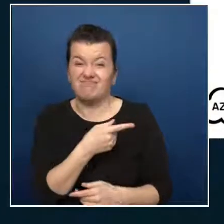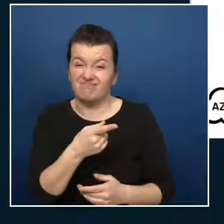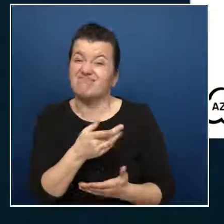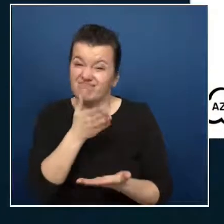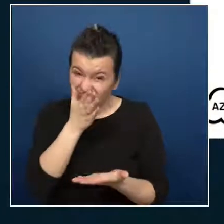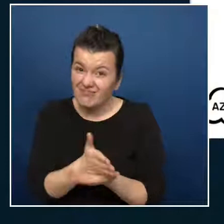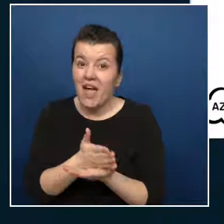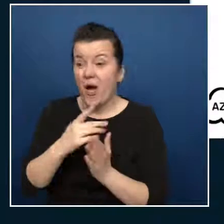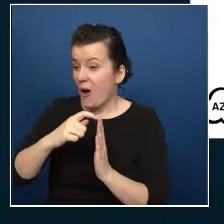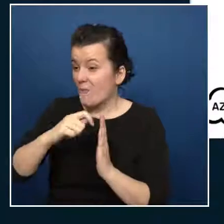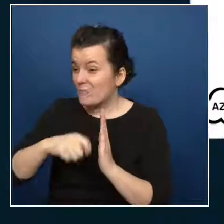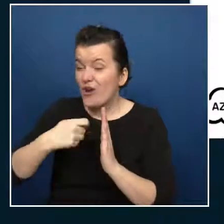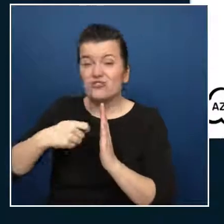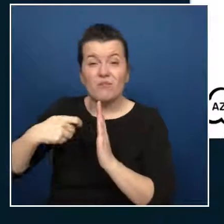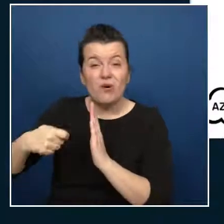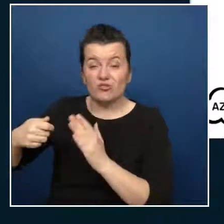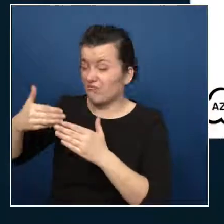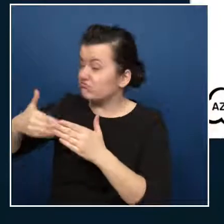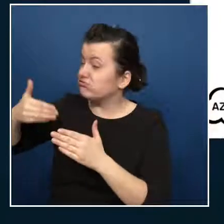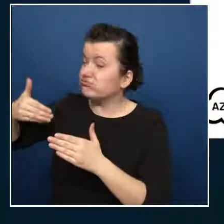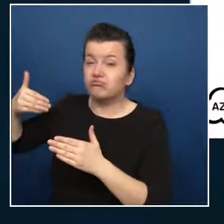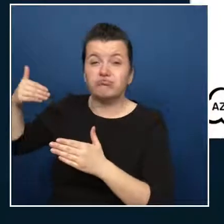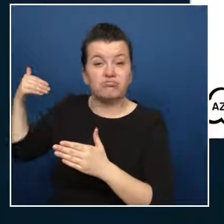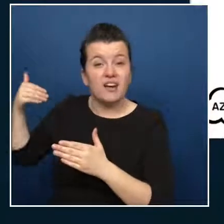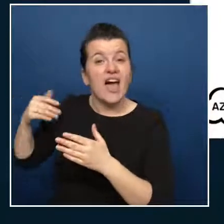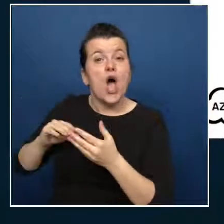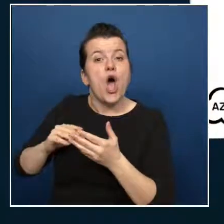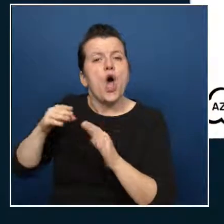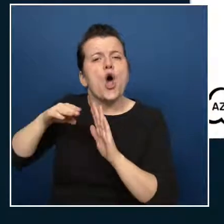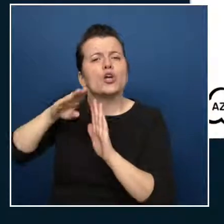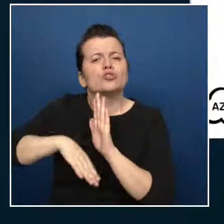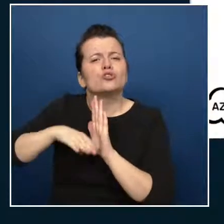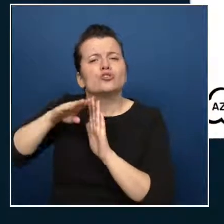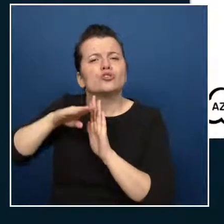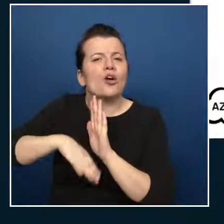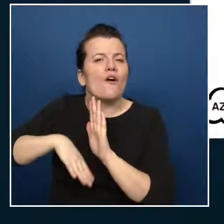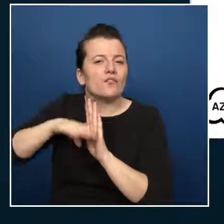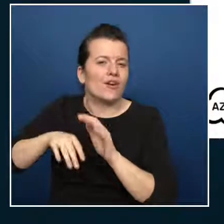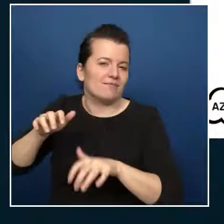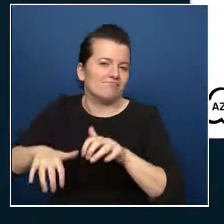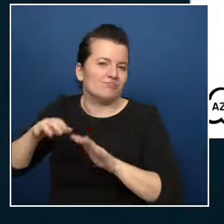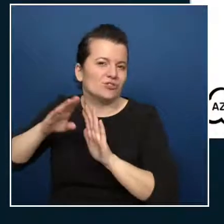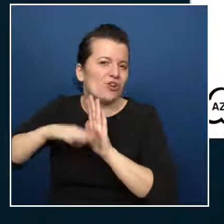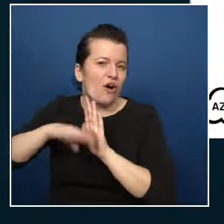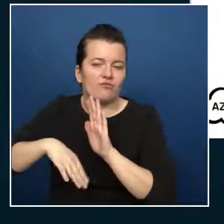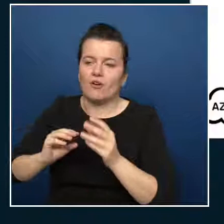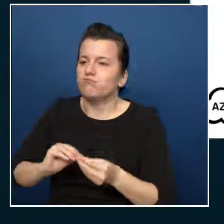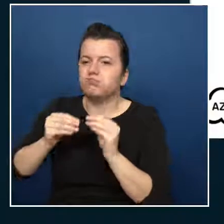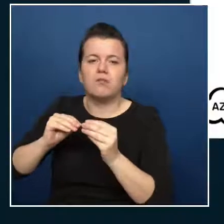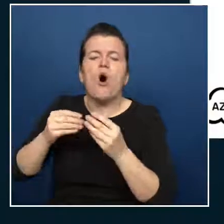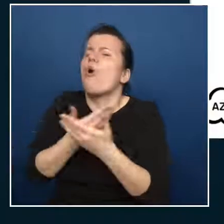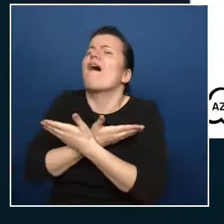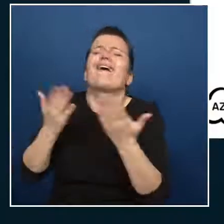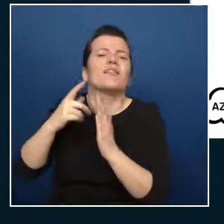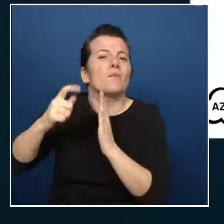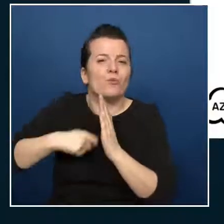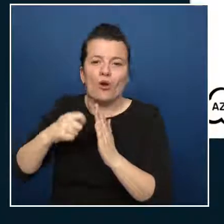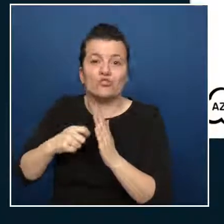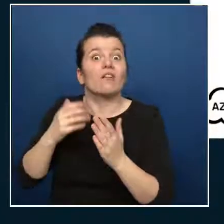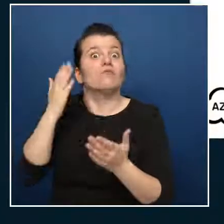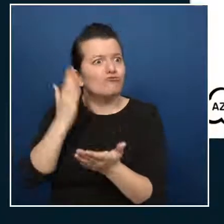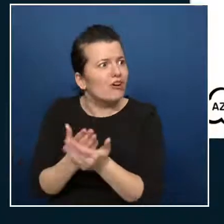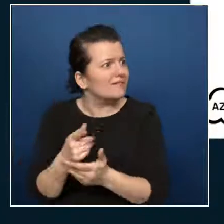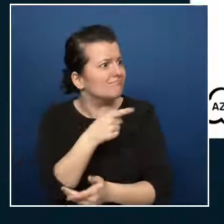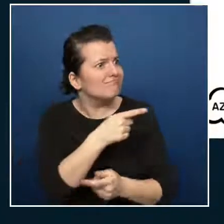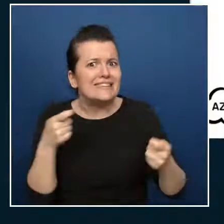projects that we have in software development, not just software development, but in any type of projects. So this means that in